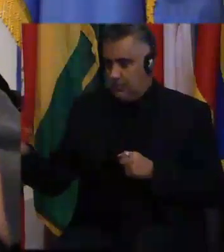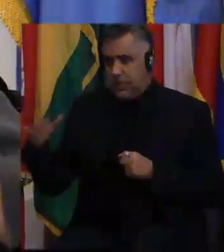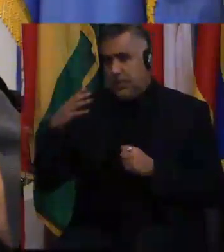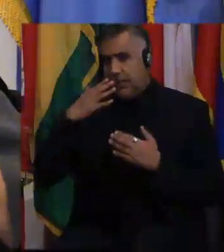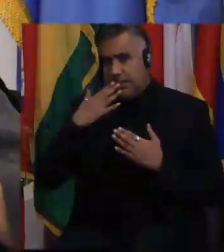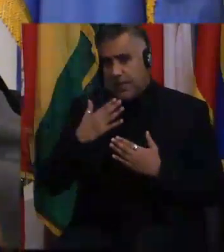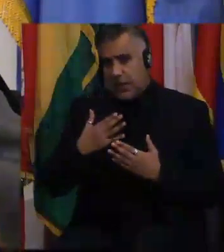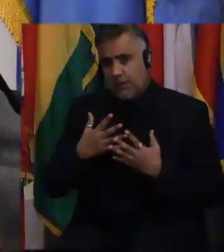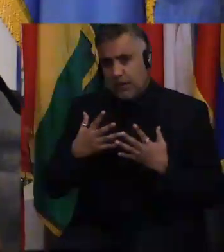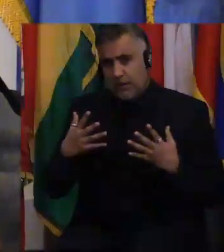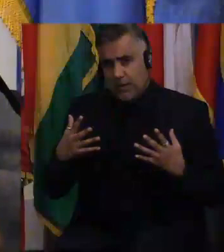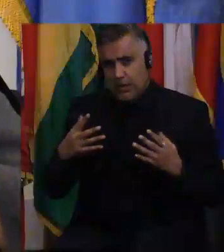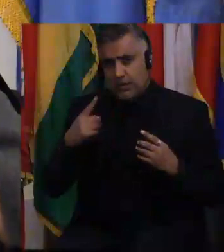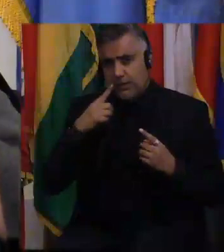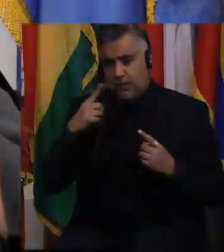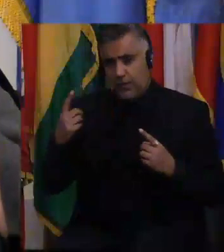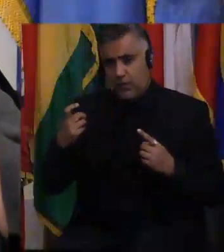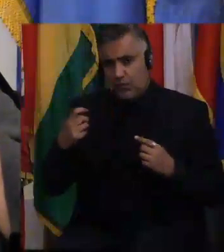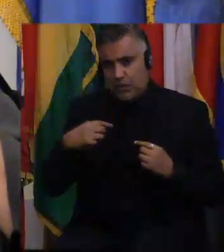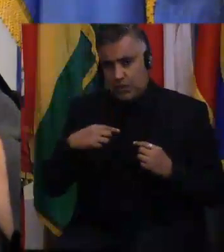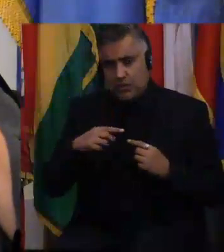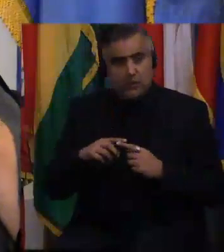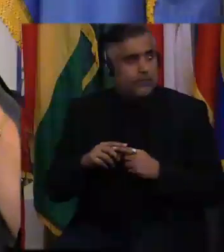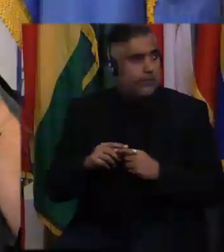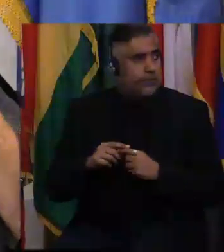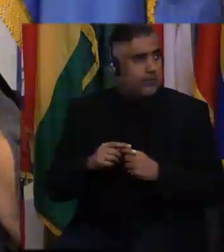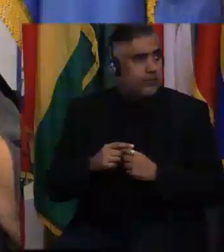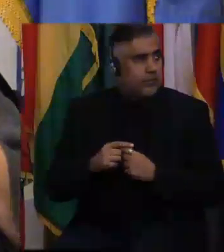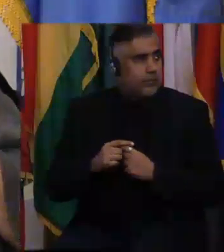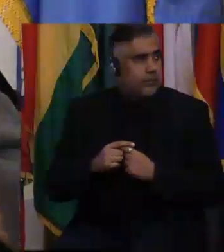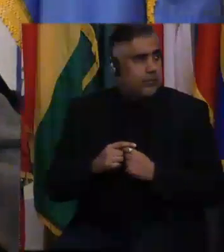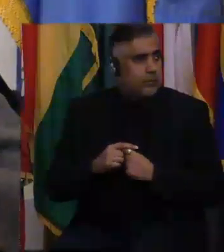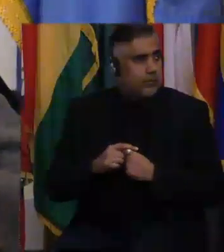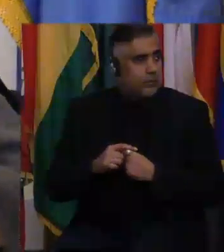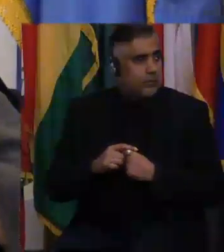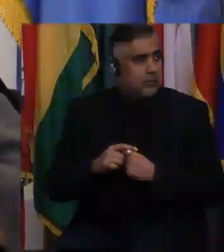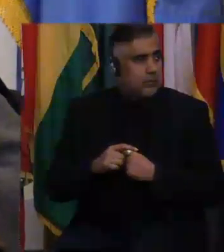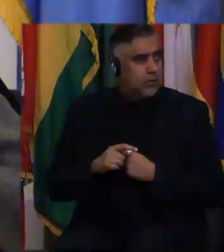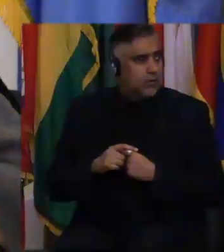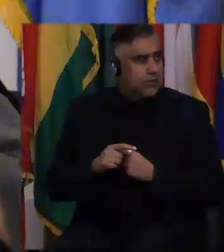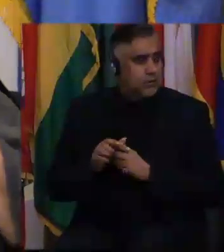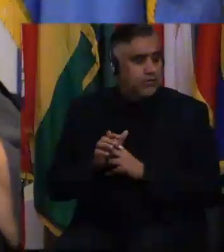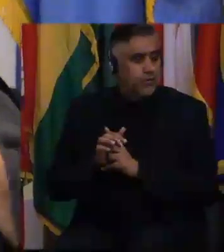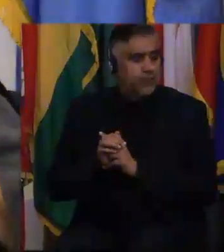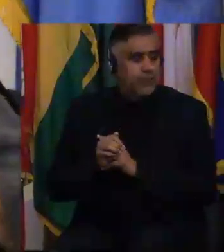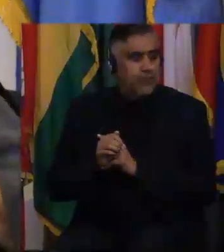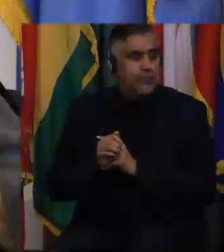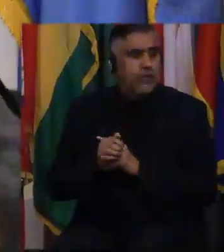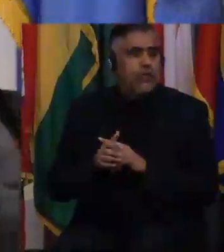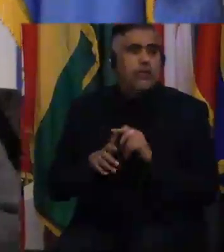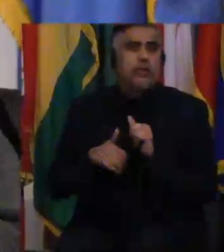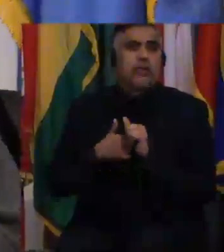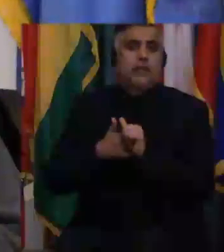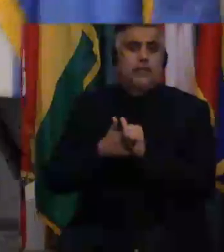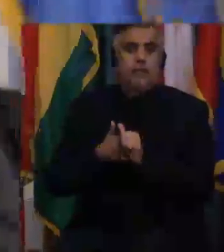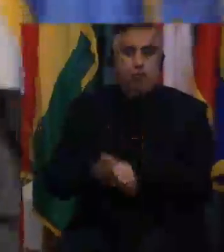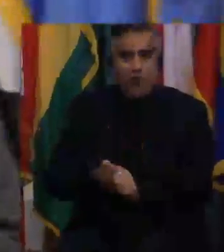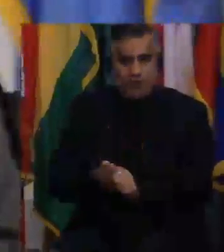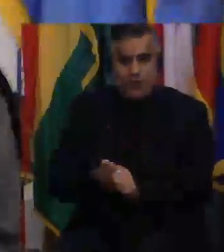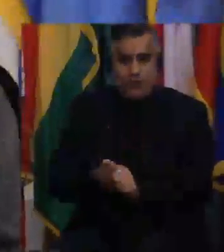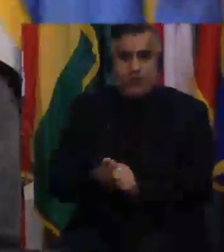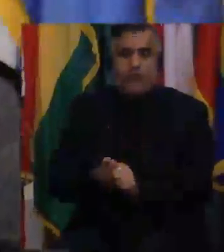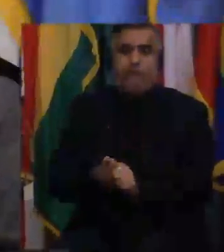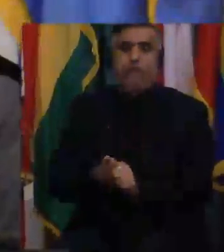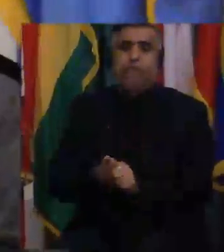Thank you very much for the question. And let me say that the matter of enforcement is